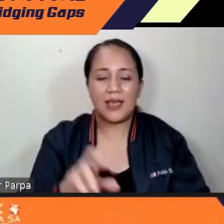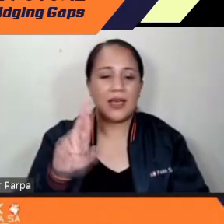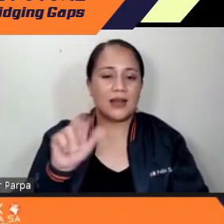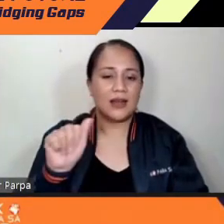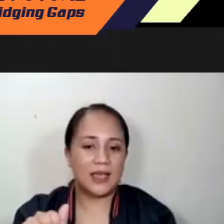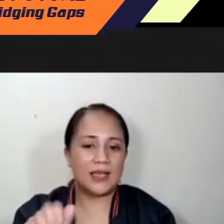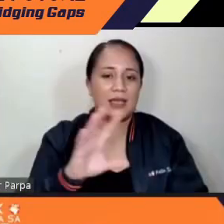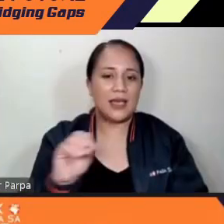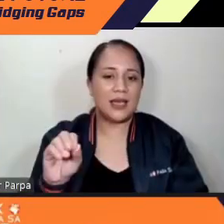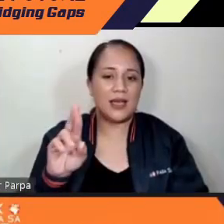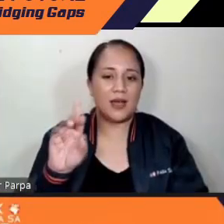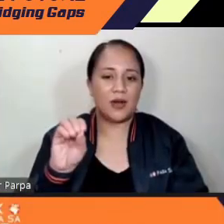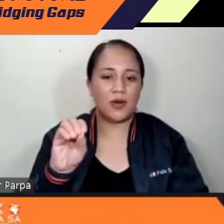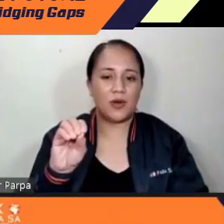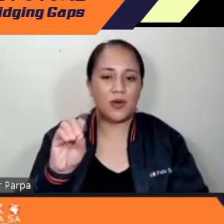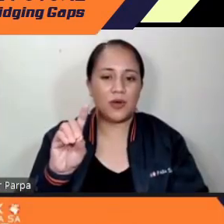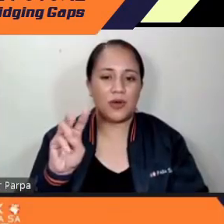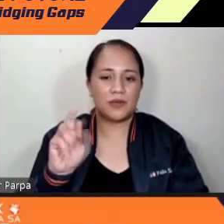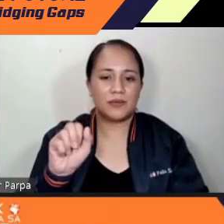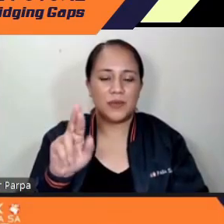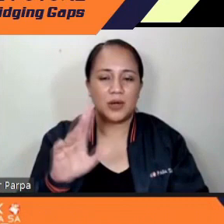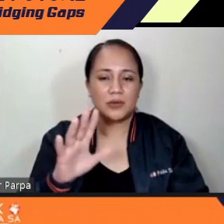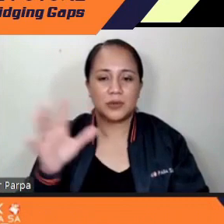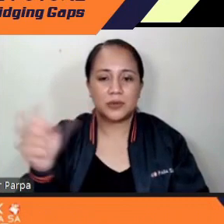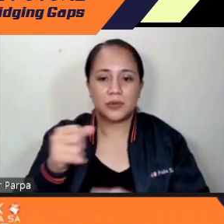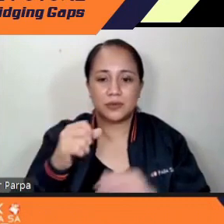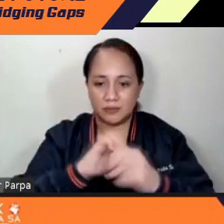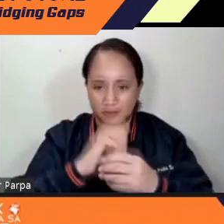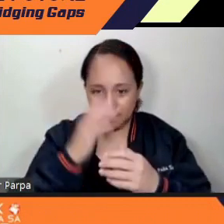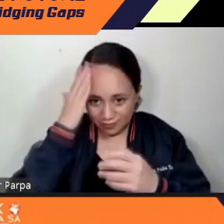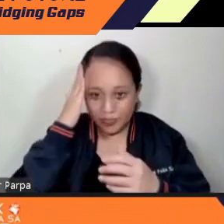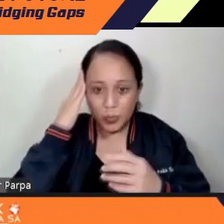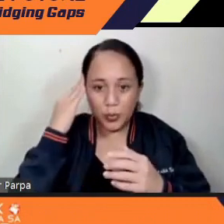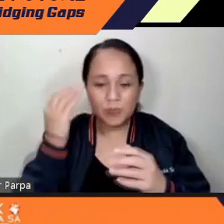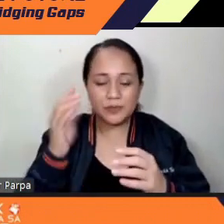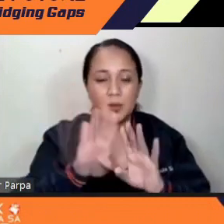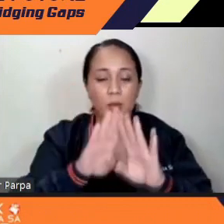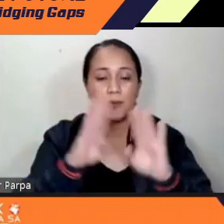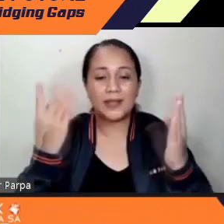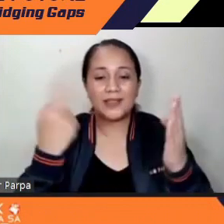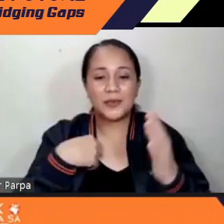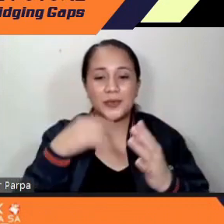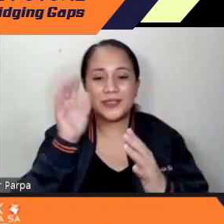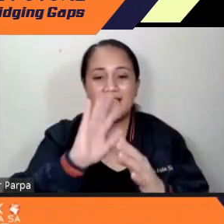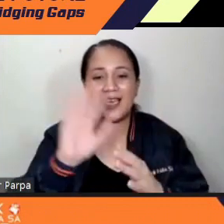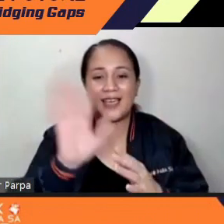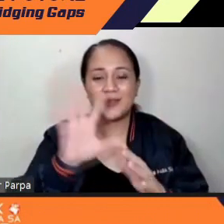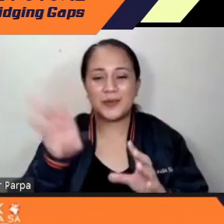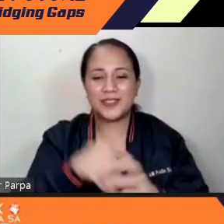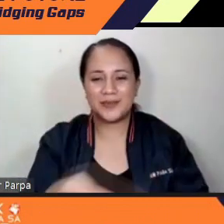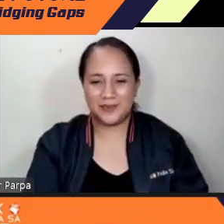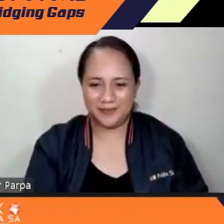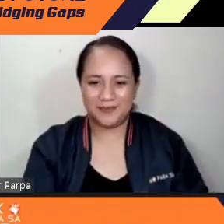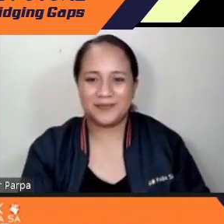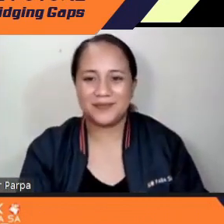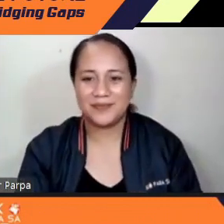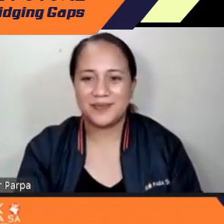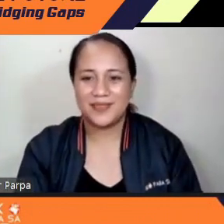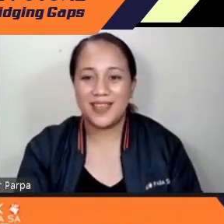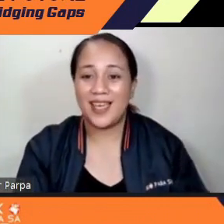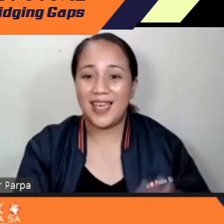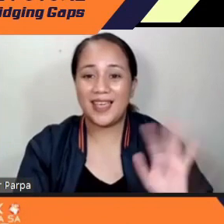and Rodmar Eda. And may I request their videos to say hi to our participants this morning.